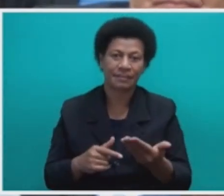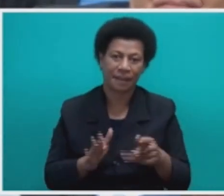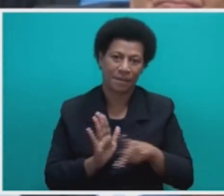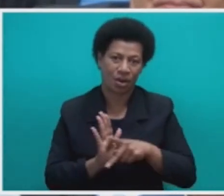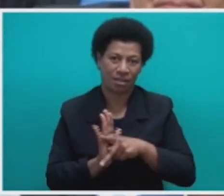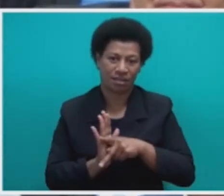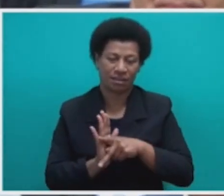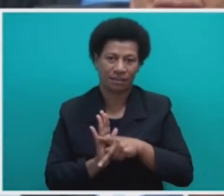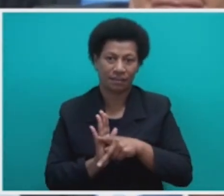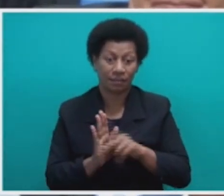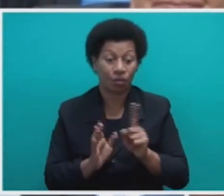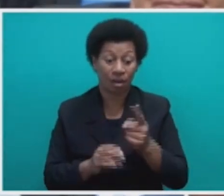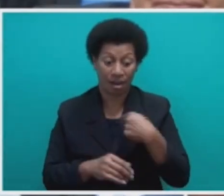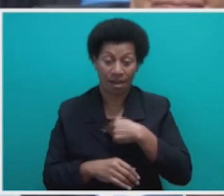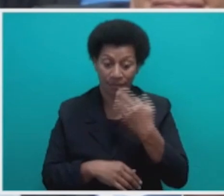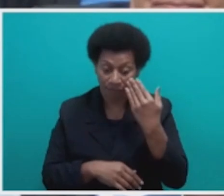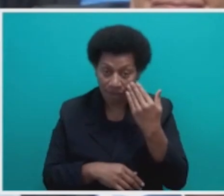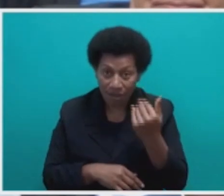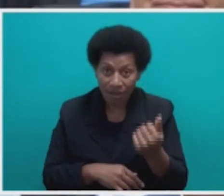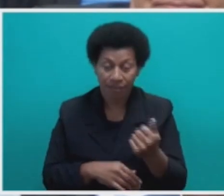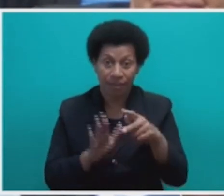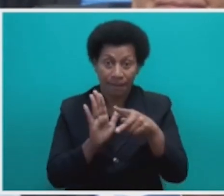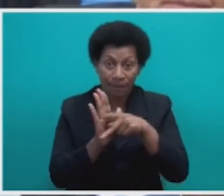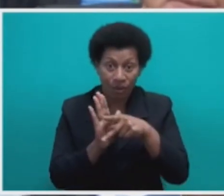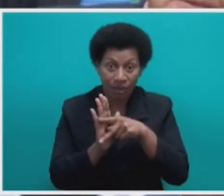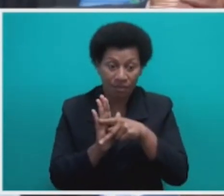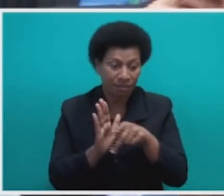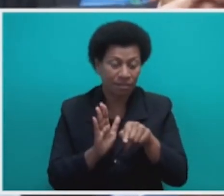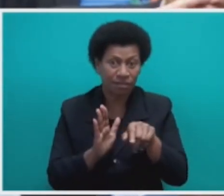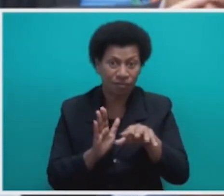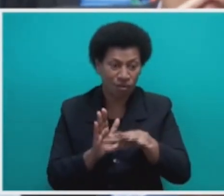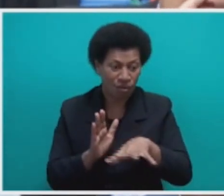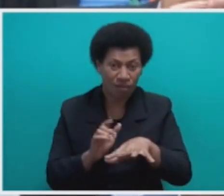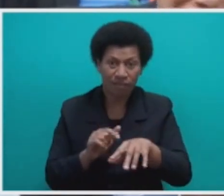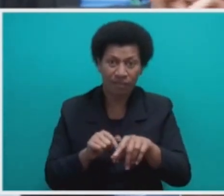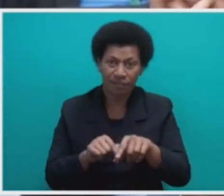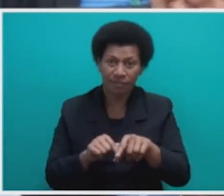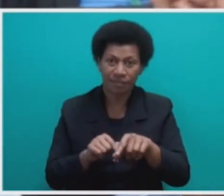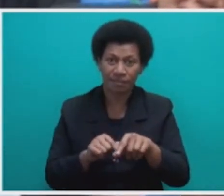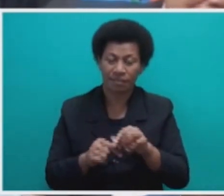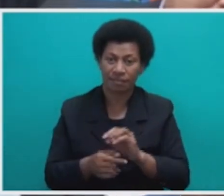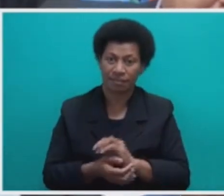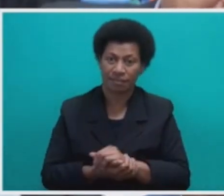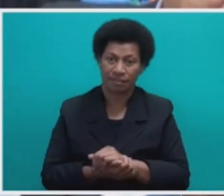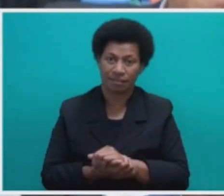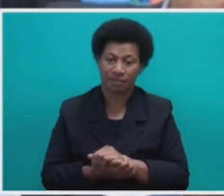And what we found, Mr. Speaker, that the prices of some of those items actually came down.